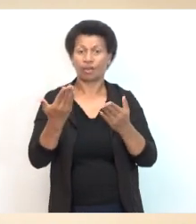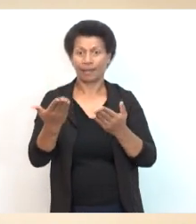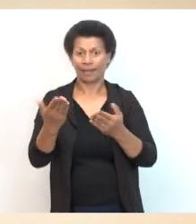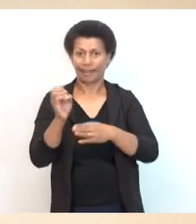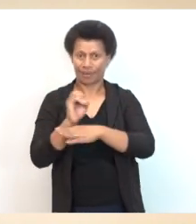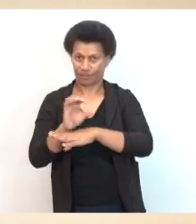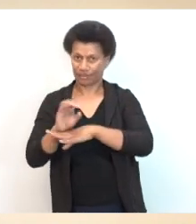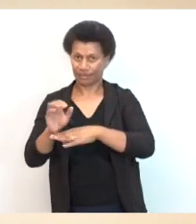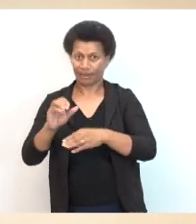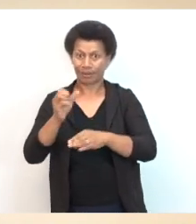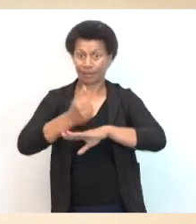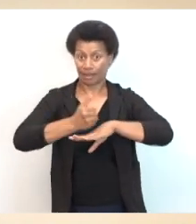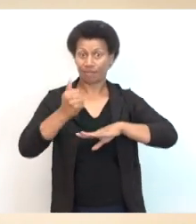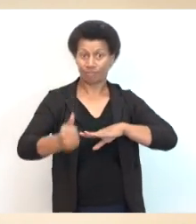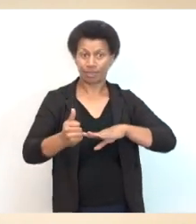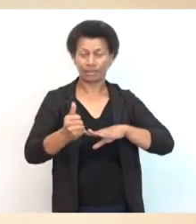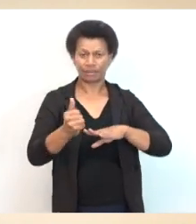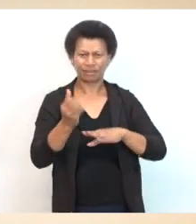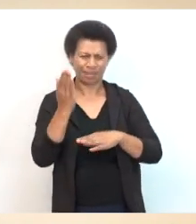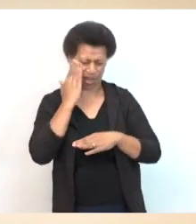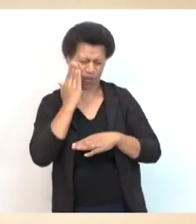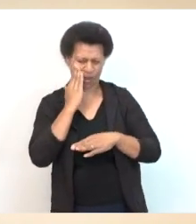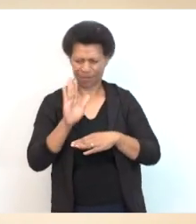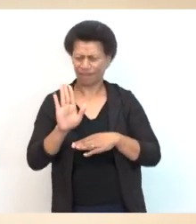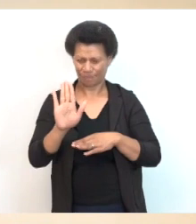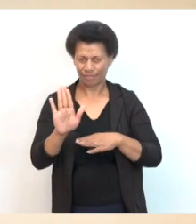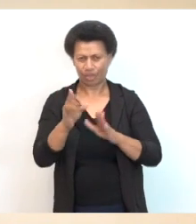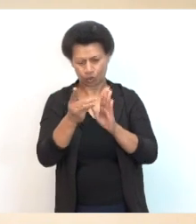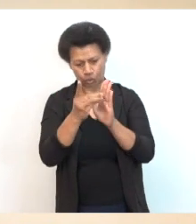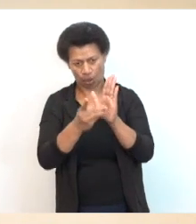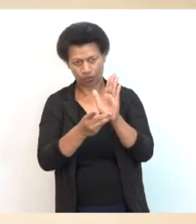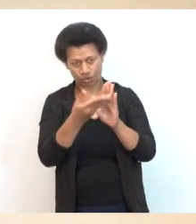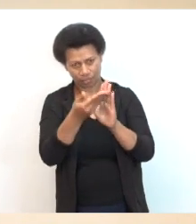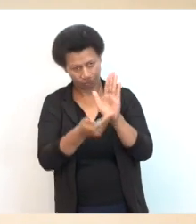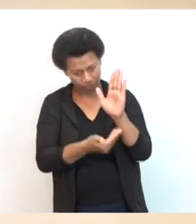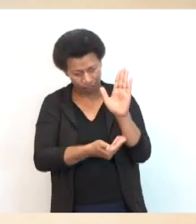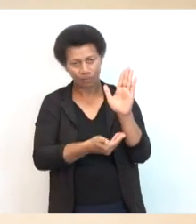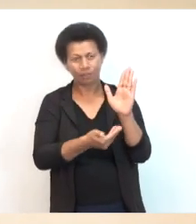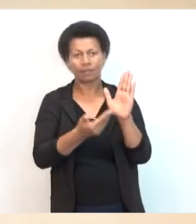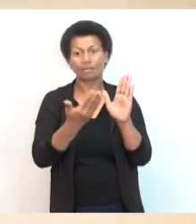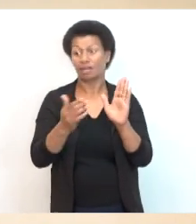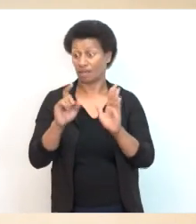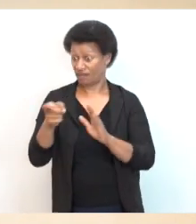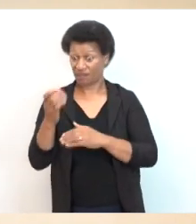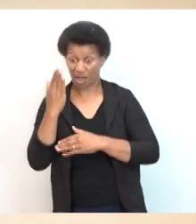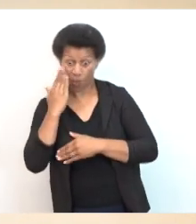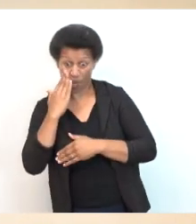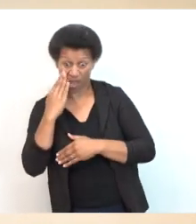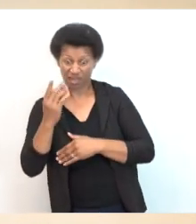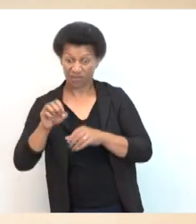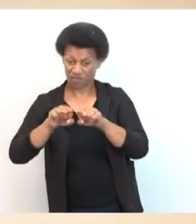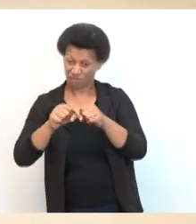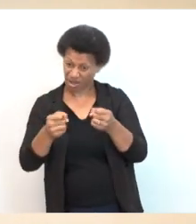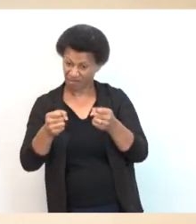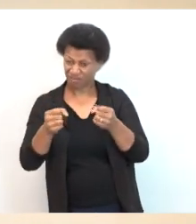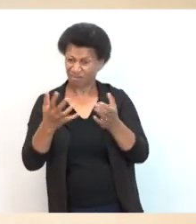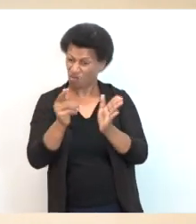is well aware of his doctrine and will respect it. If he is aware of any breaches, then Mr. Qayyum needs to take it to